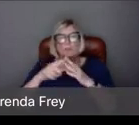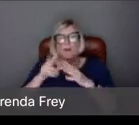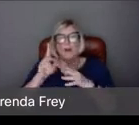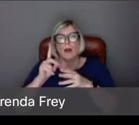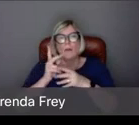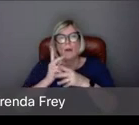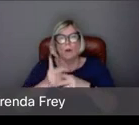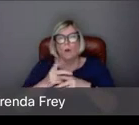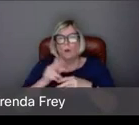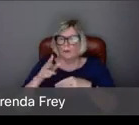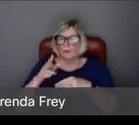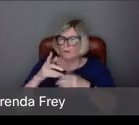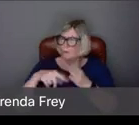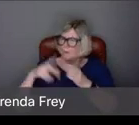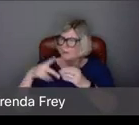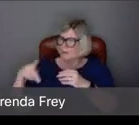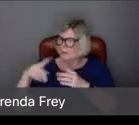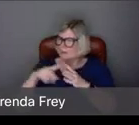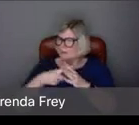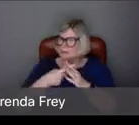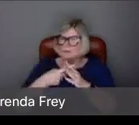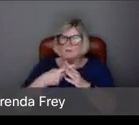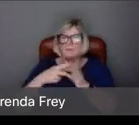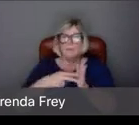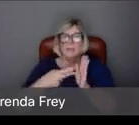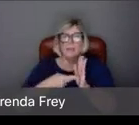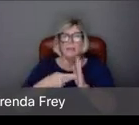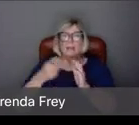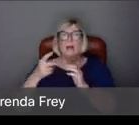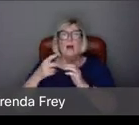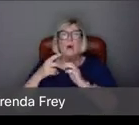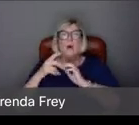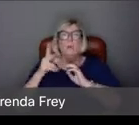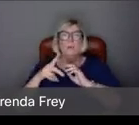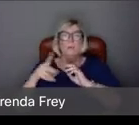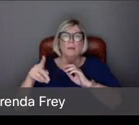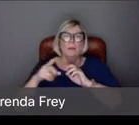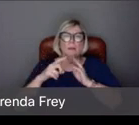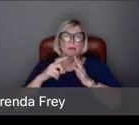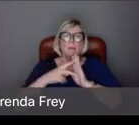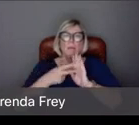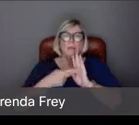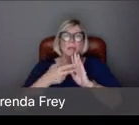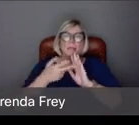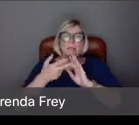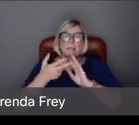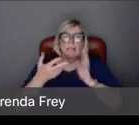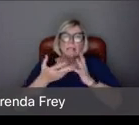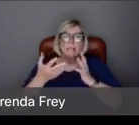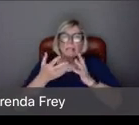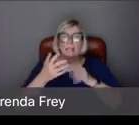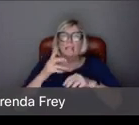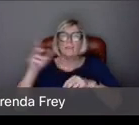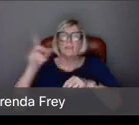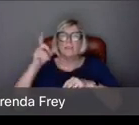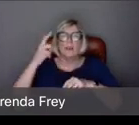Oh, what does PPP stand for? That's the I think it's personal the protective government's